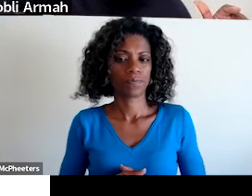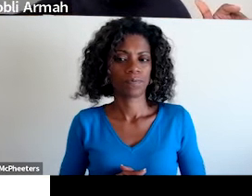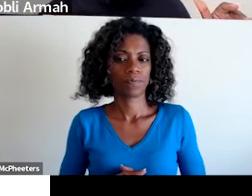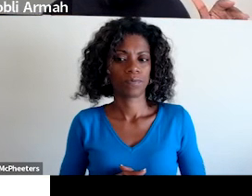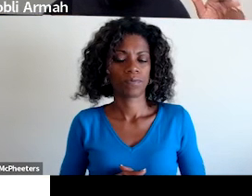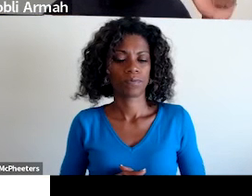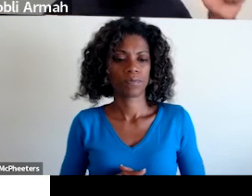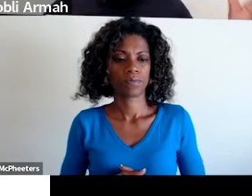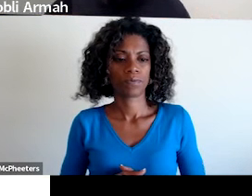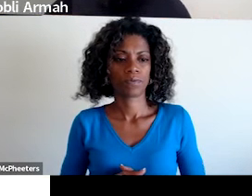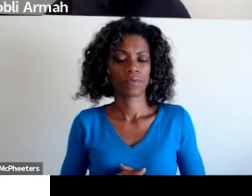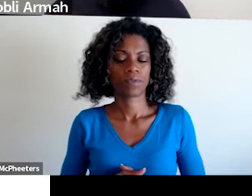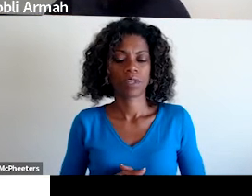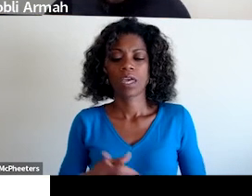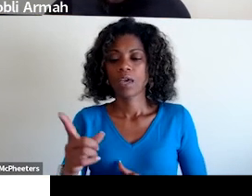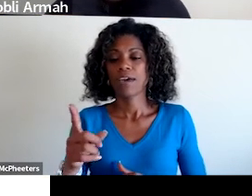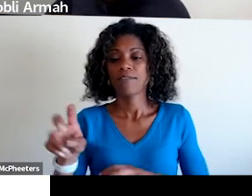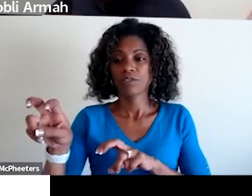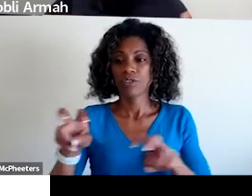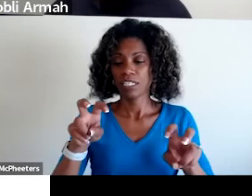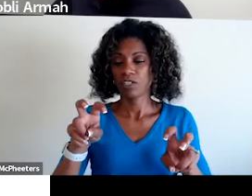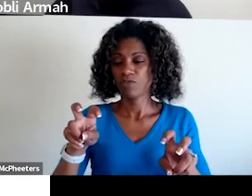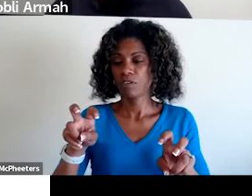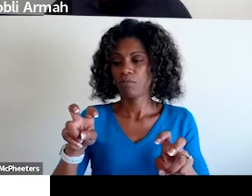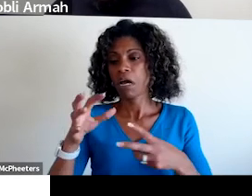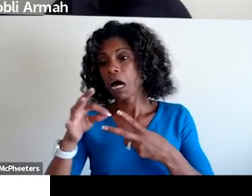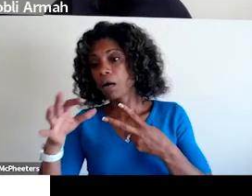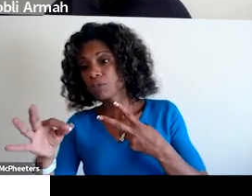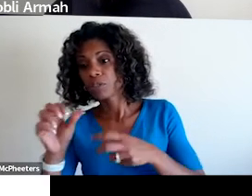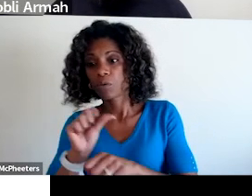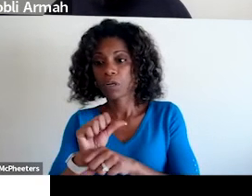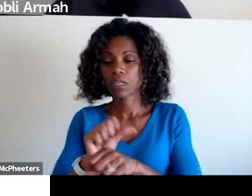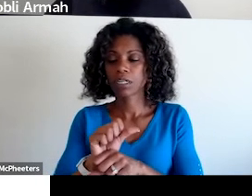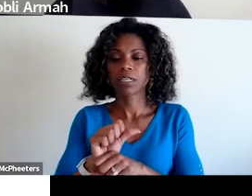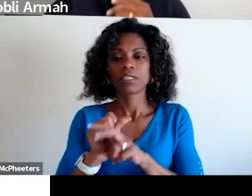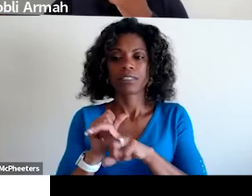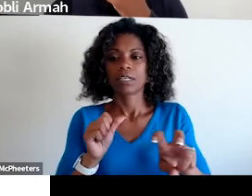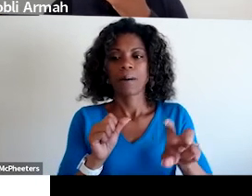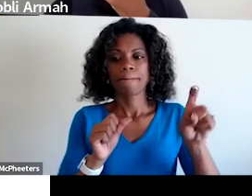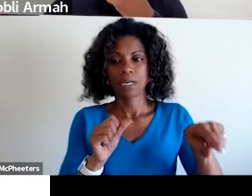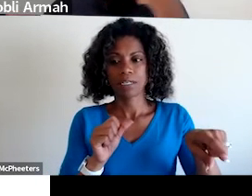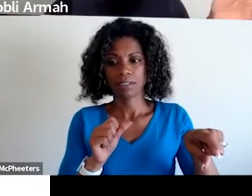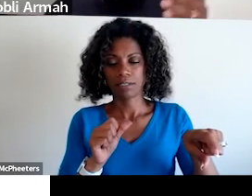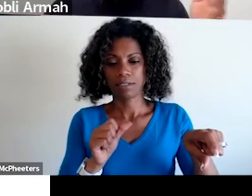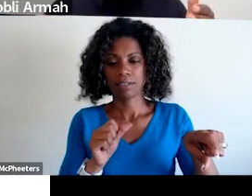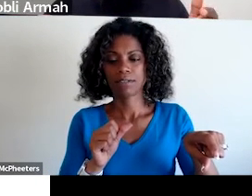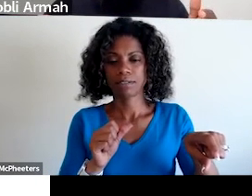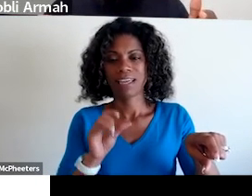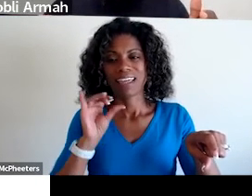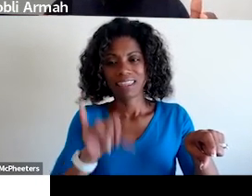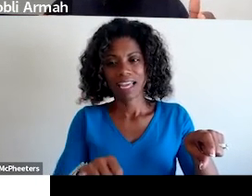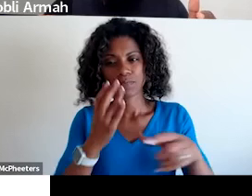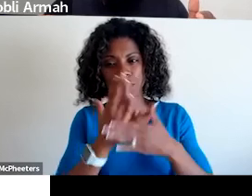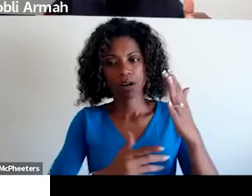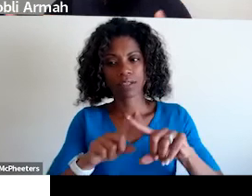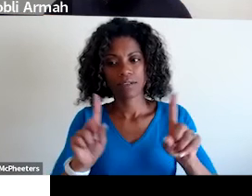being optional and make it mandatory. So I want to transition the dialogue to another important piece that we've seen happen in the